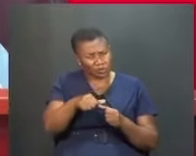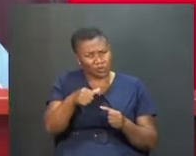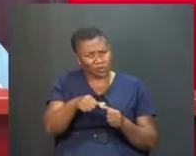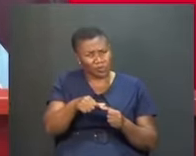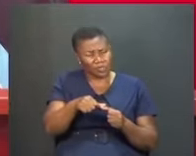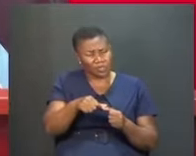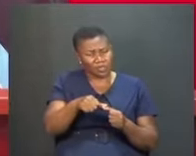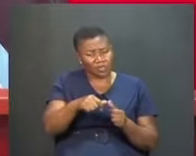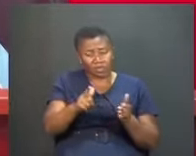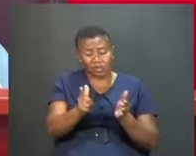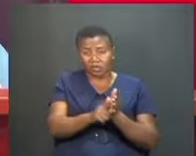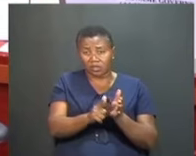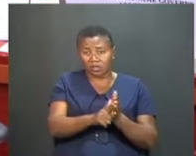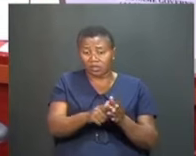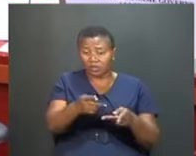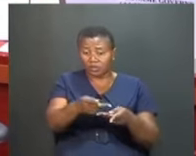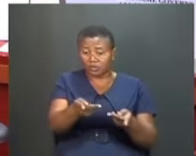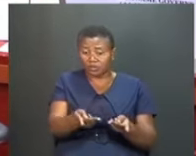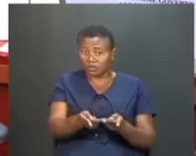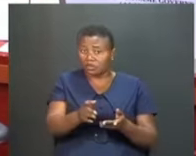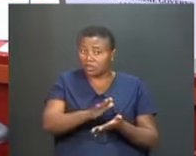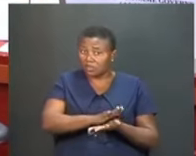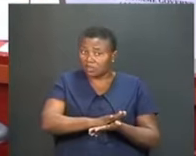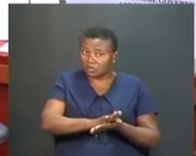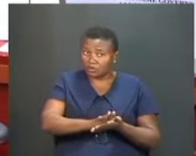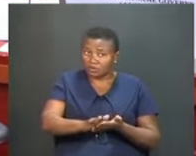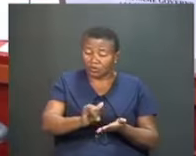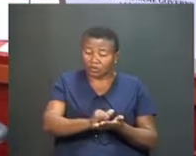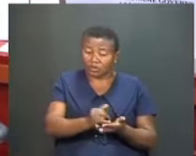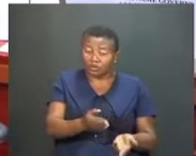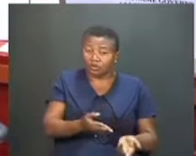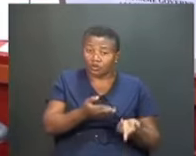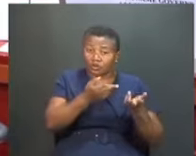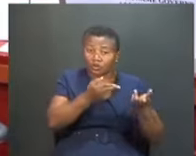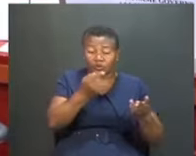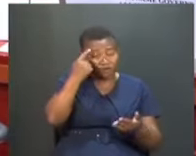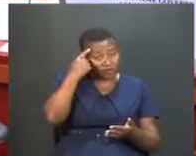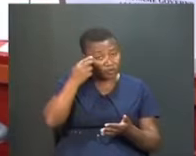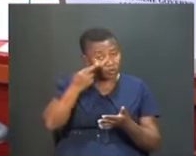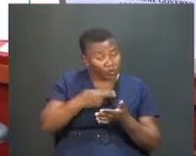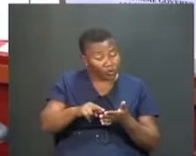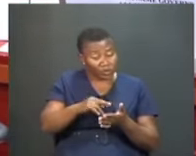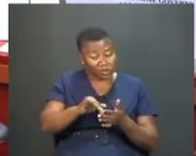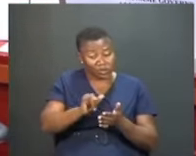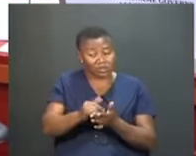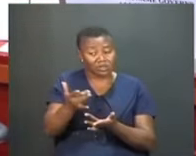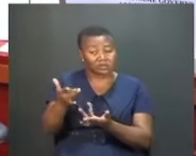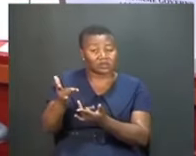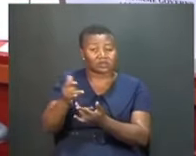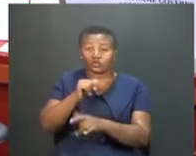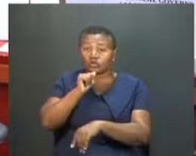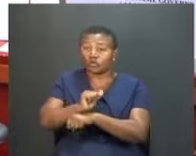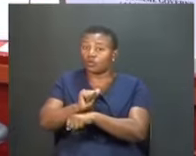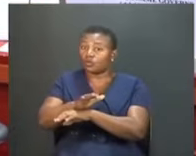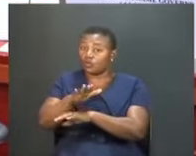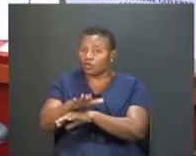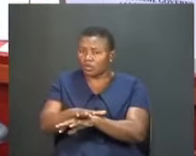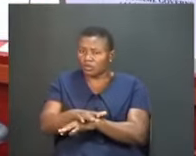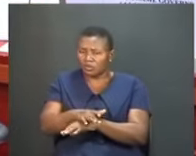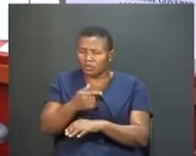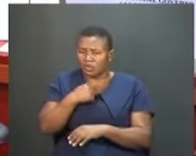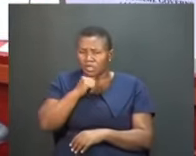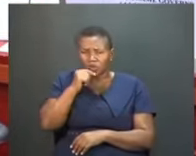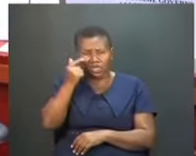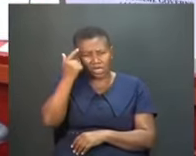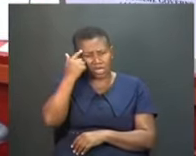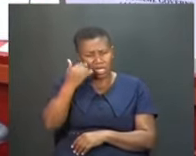clear. It is a request for review that is pending. So I don't think there's any problem as to how